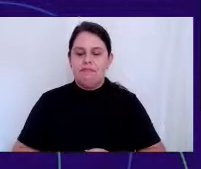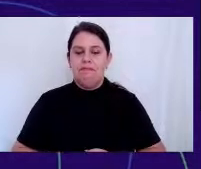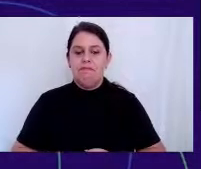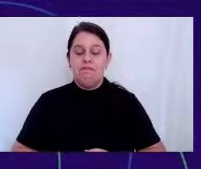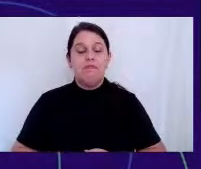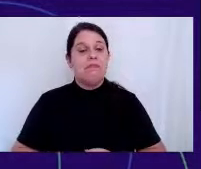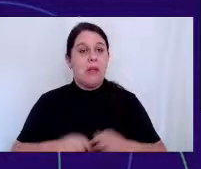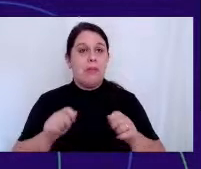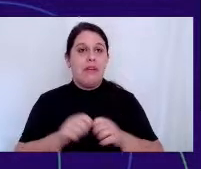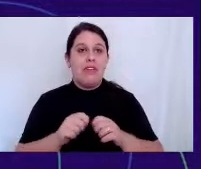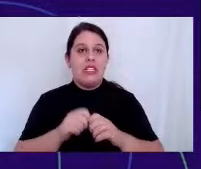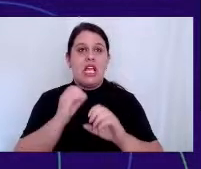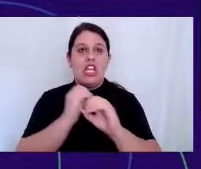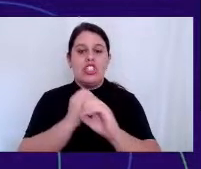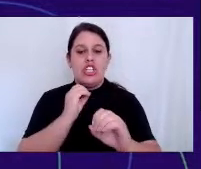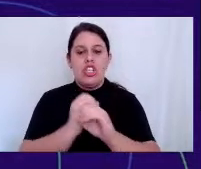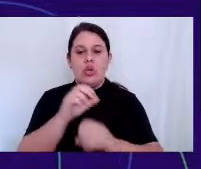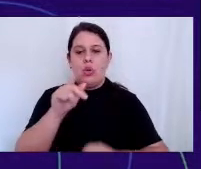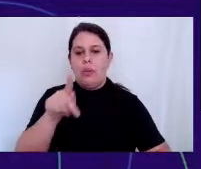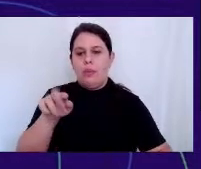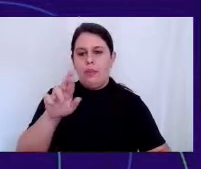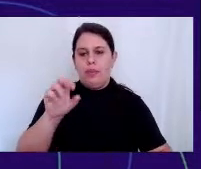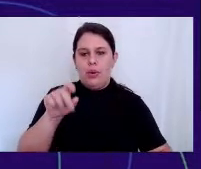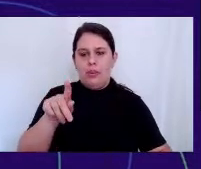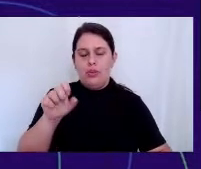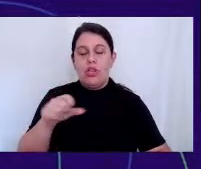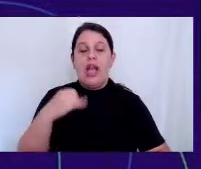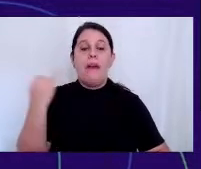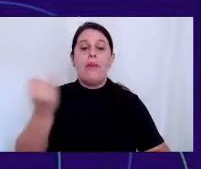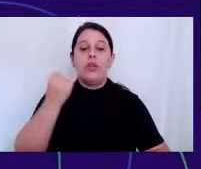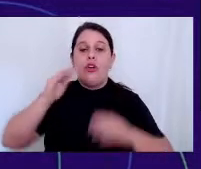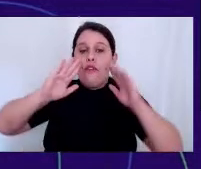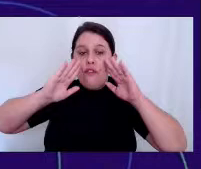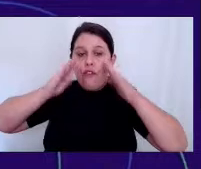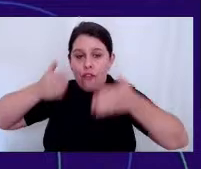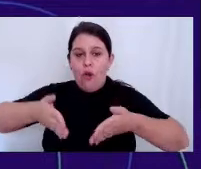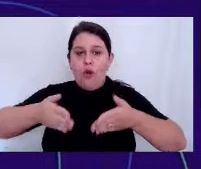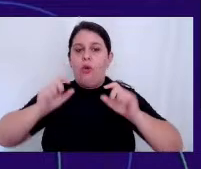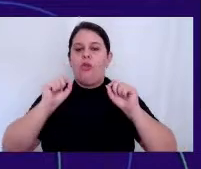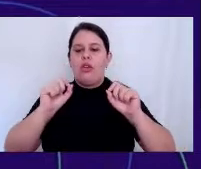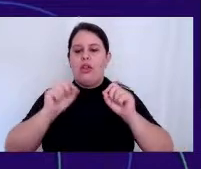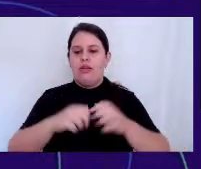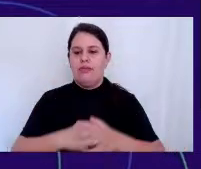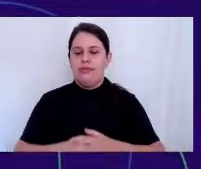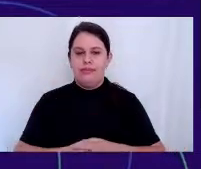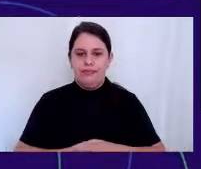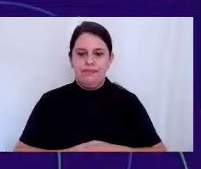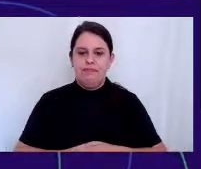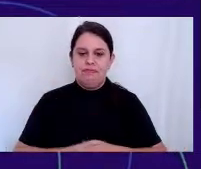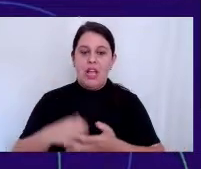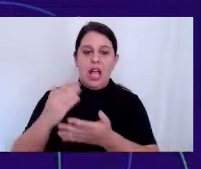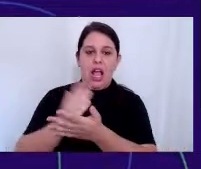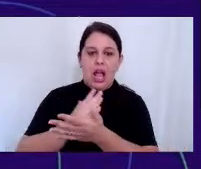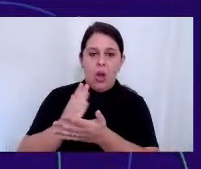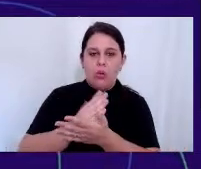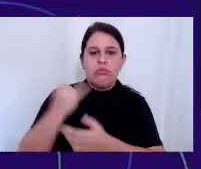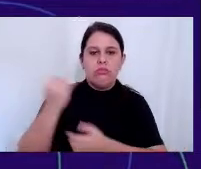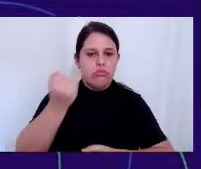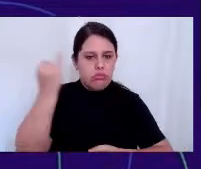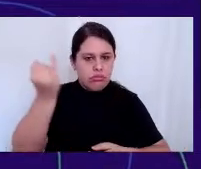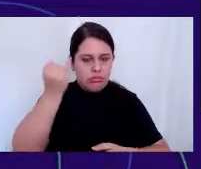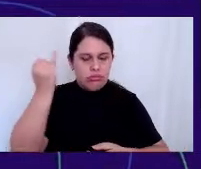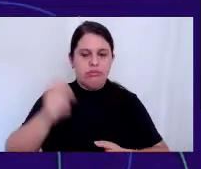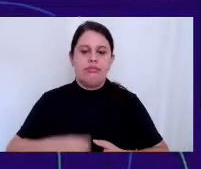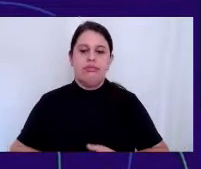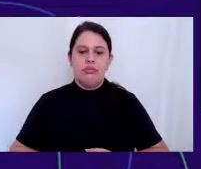it is maybe focusing on some important aspects. I think you want to be smart about it. You want to be very specific about it,